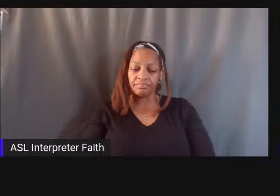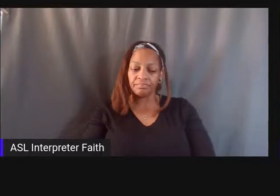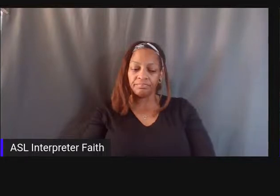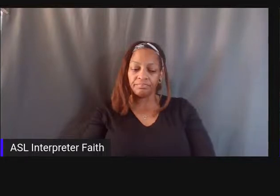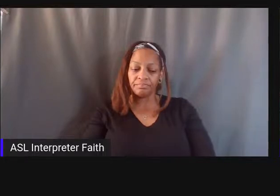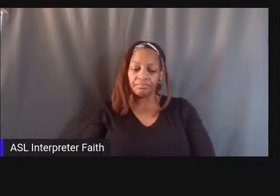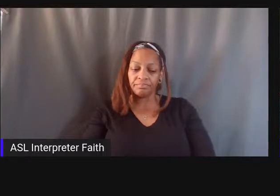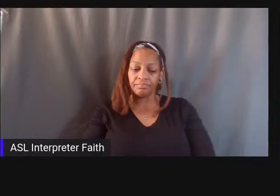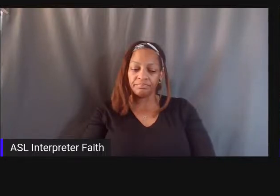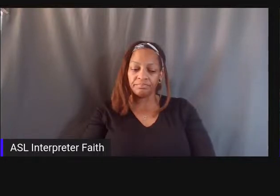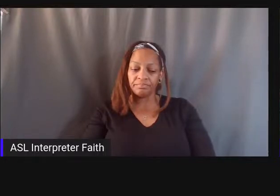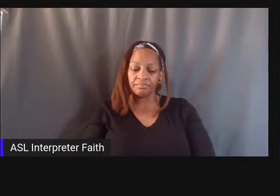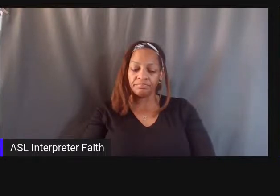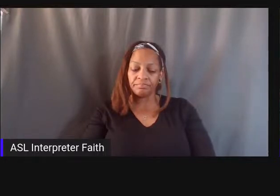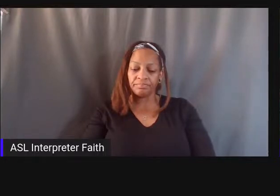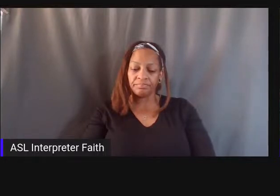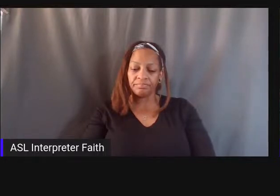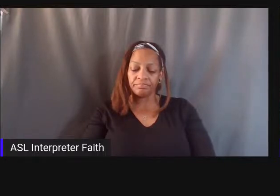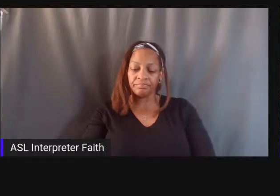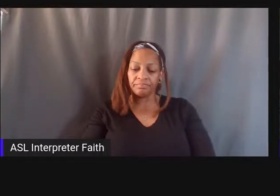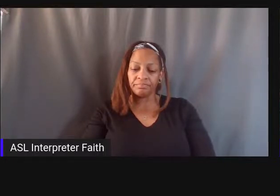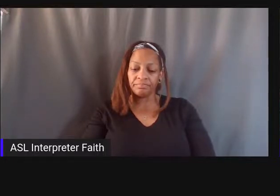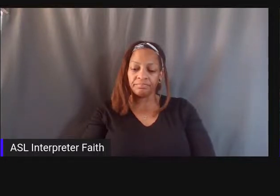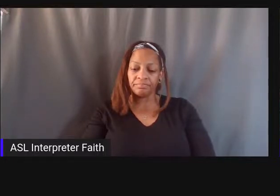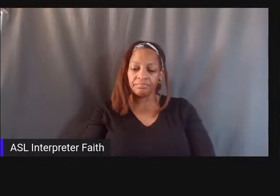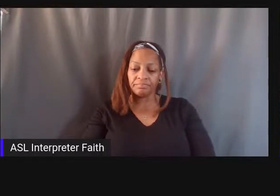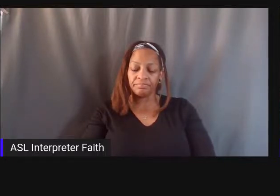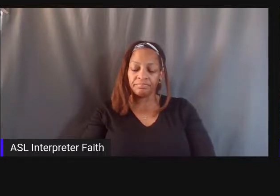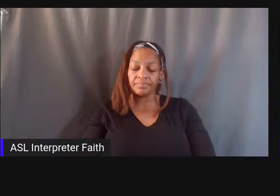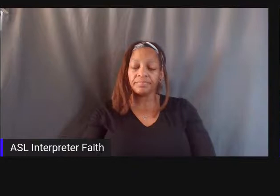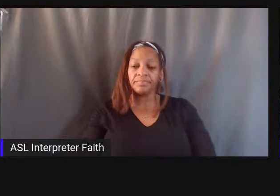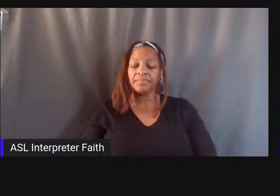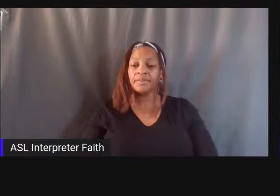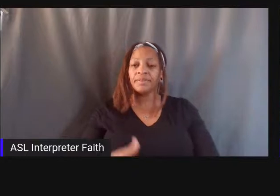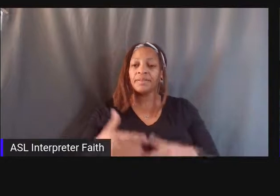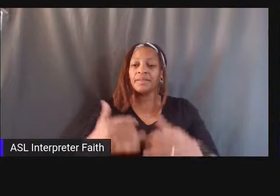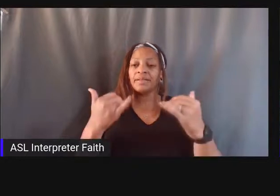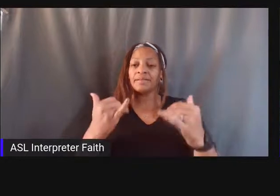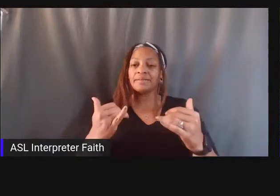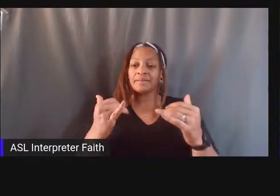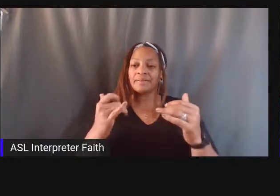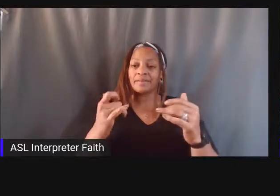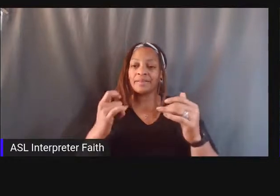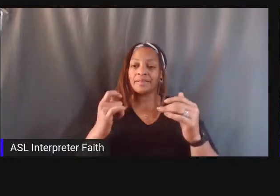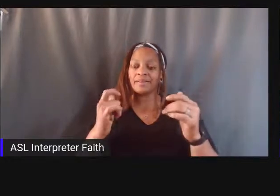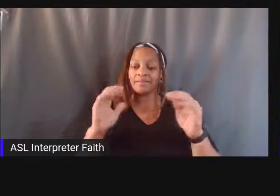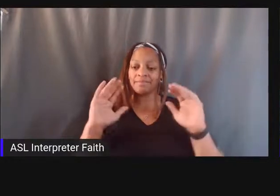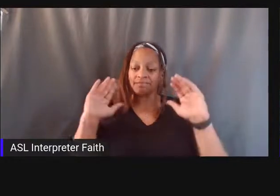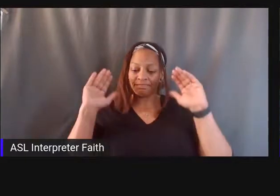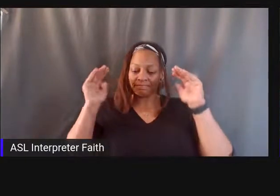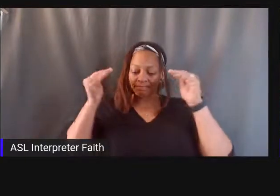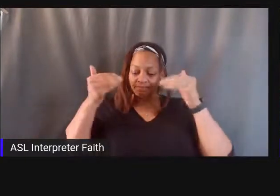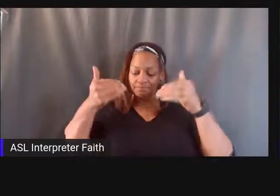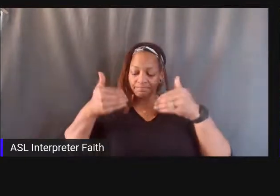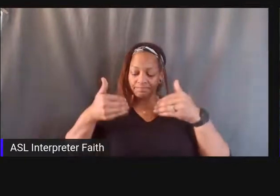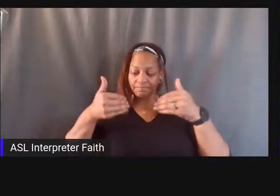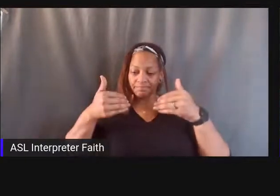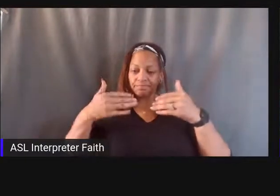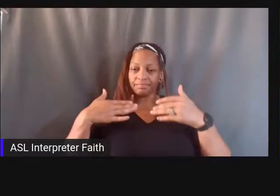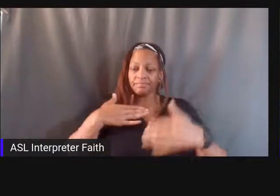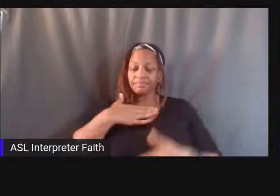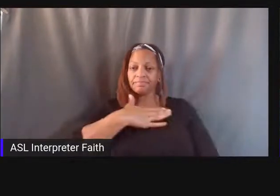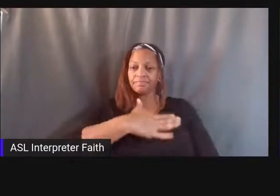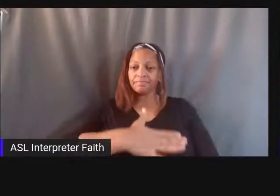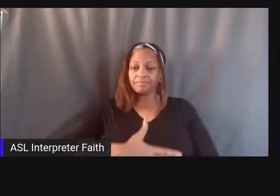Now shift your attention to your chest, around your heart and your solar